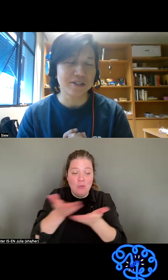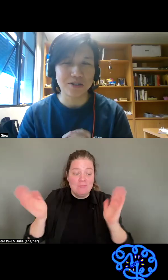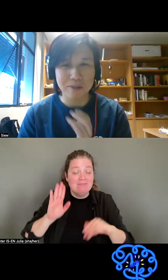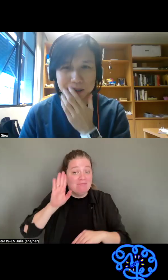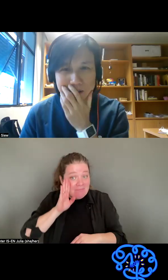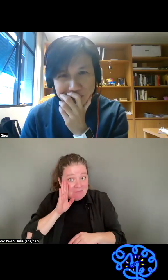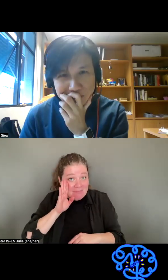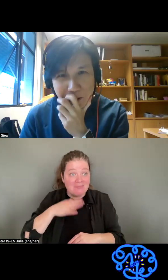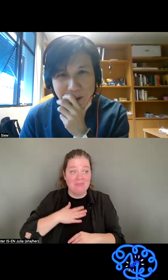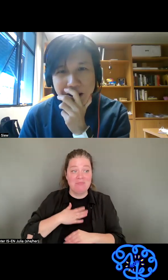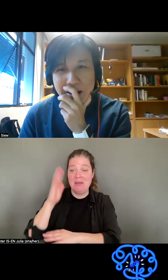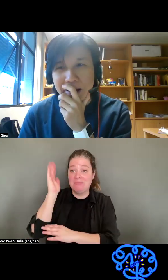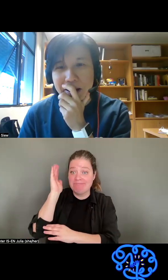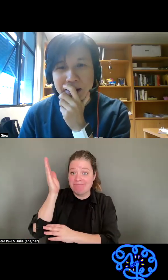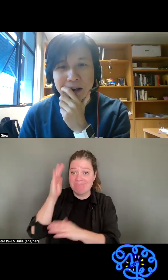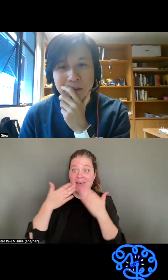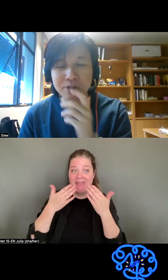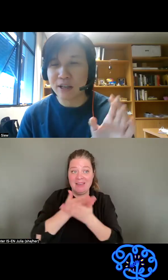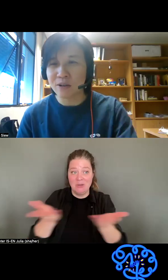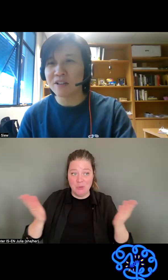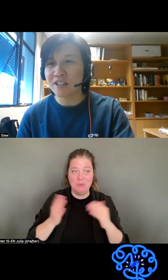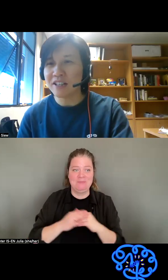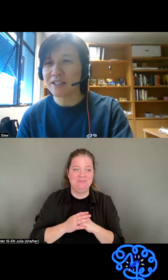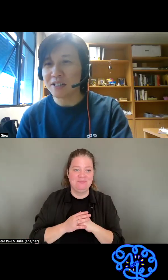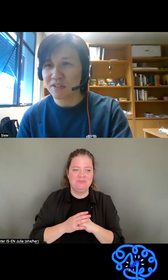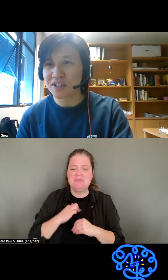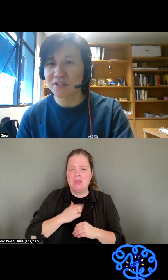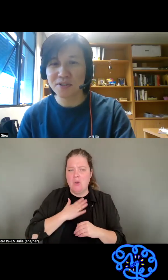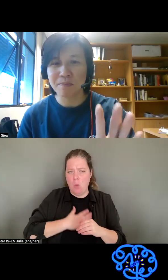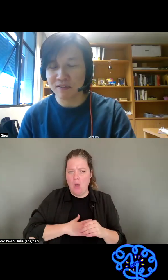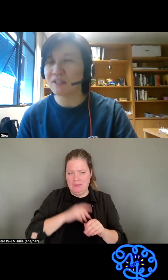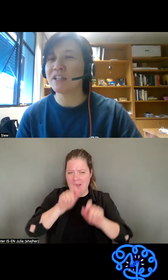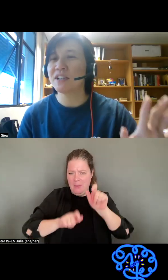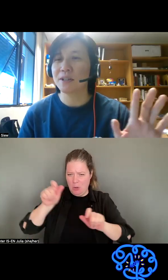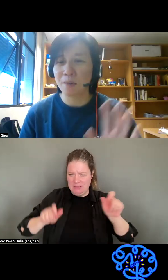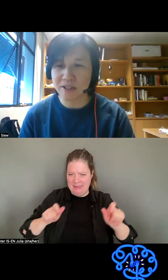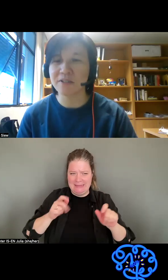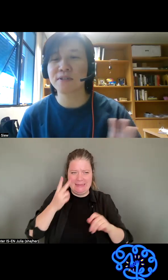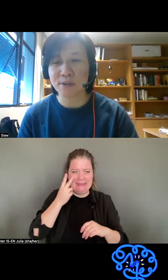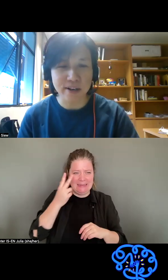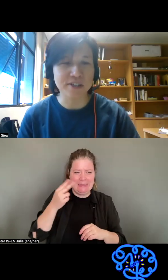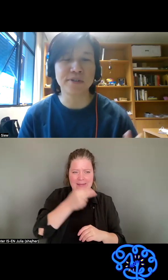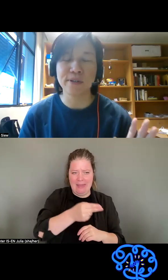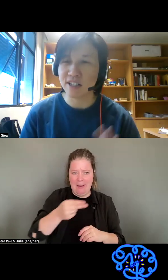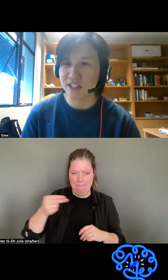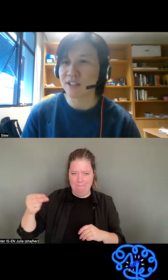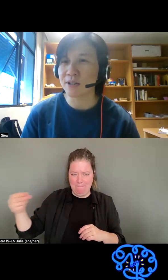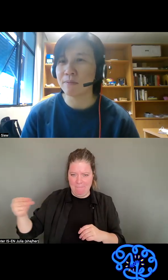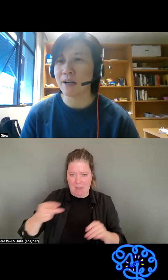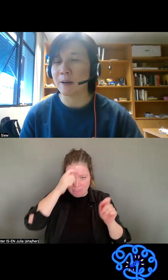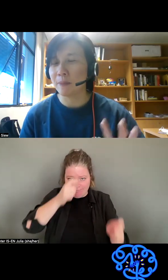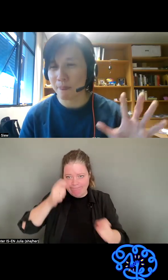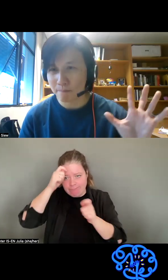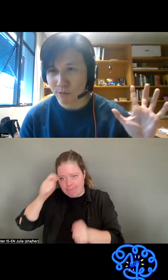uh, to my talk. And I want to acknowledge these individuals, Mike Vitovich, Thomas Hills, Nicole Castro, and Justin